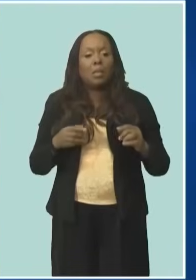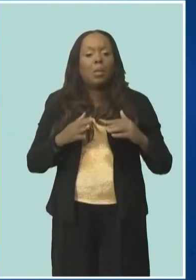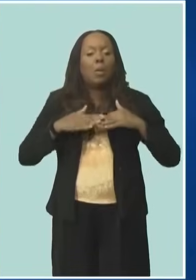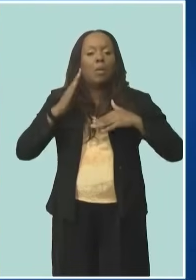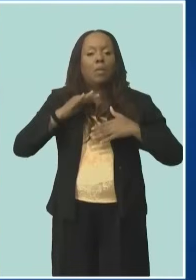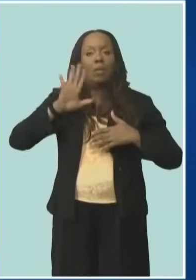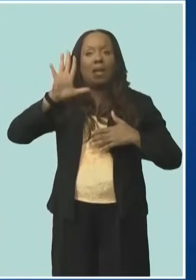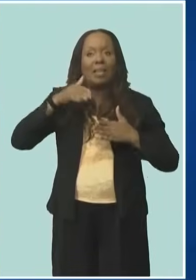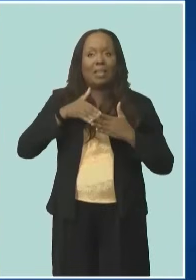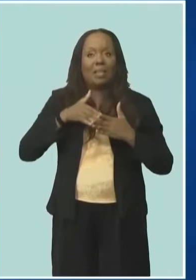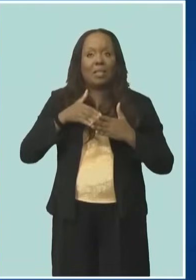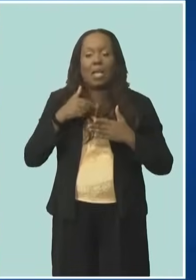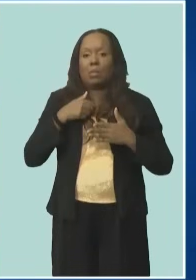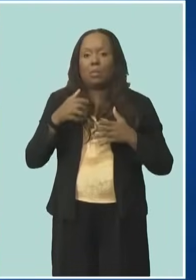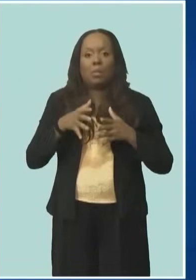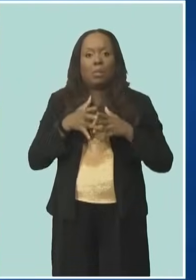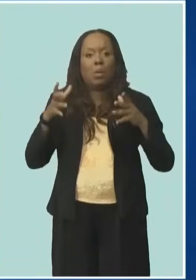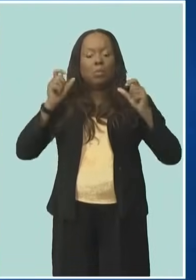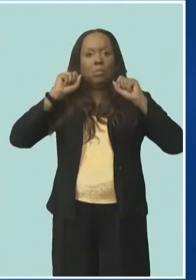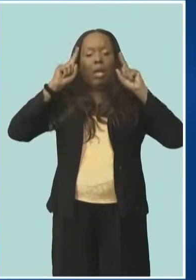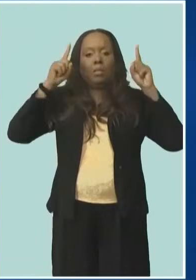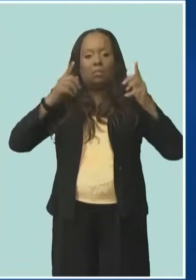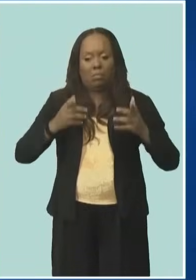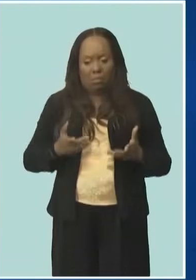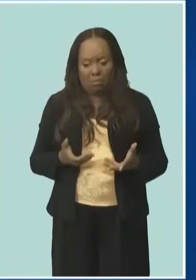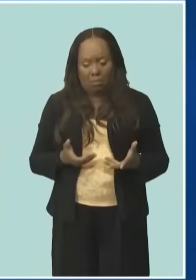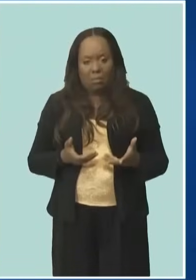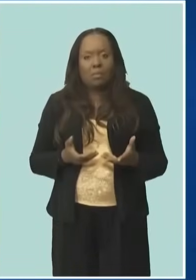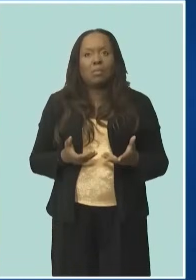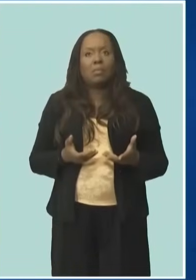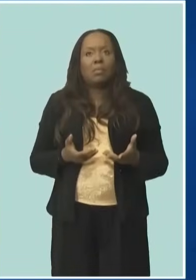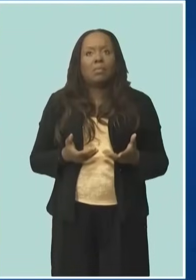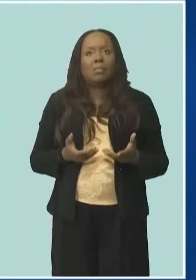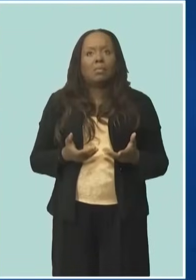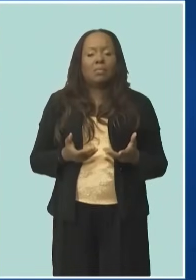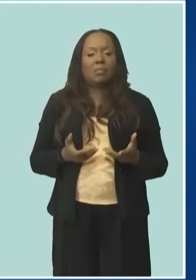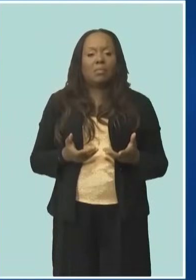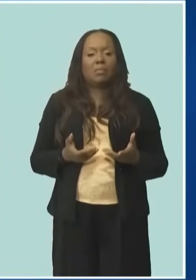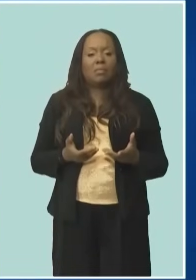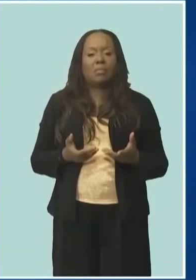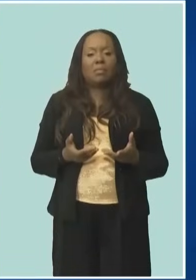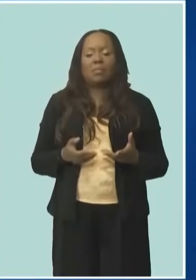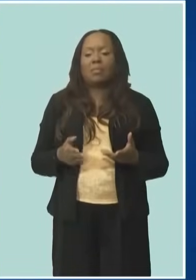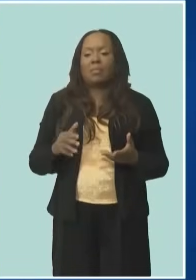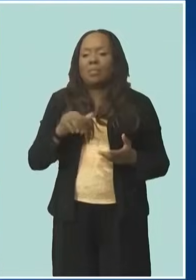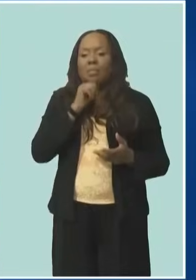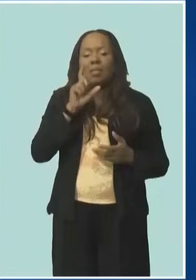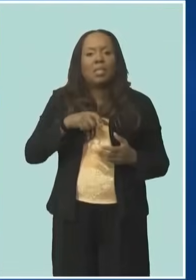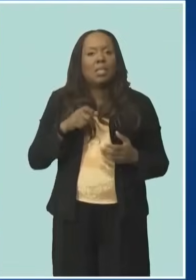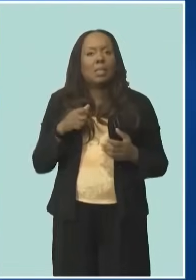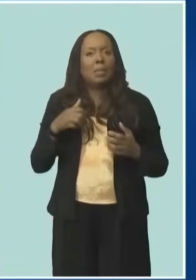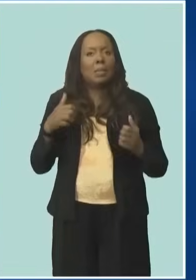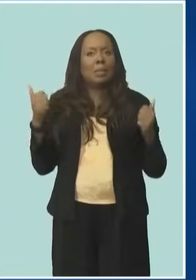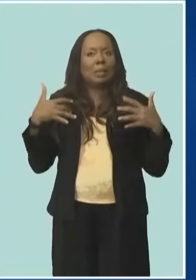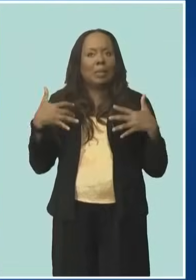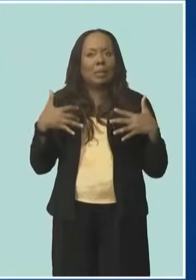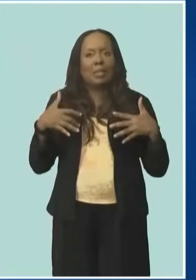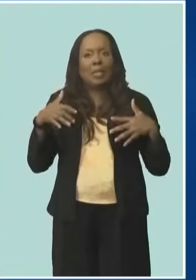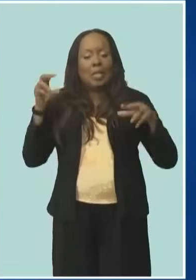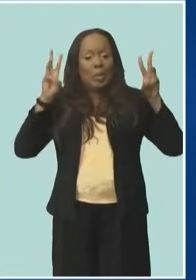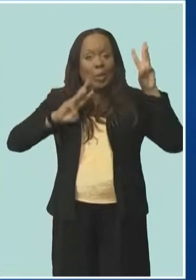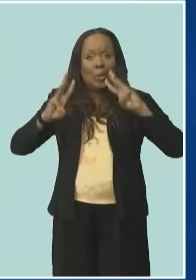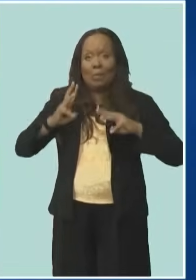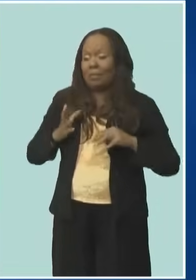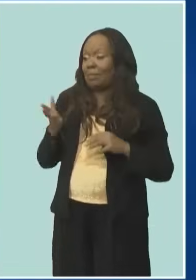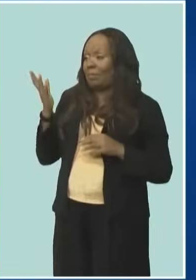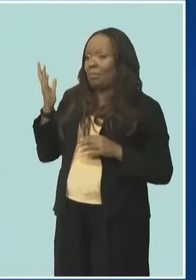cuts. When I saw that, I was so surprised. So it's nothing to get alarmed about. Soldier crabs usually